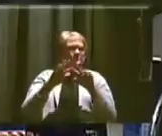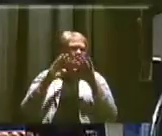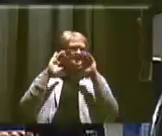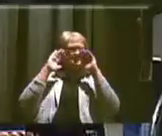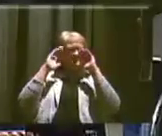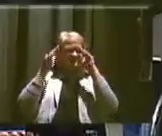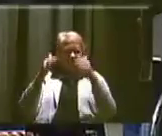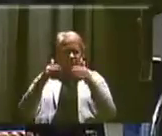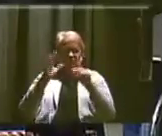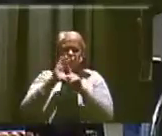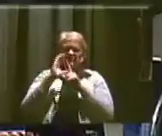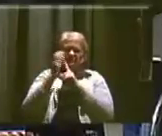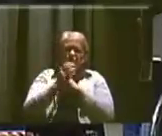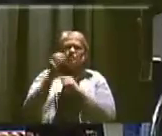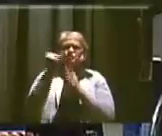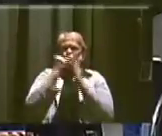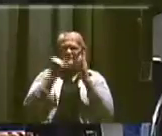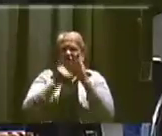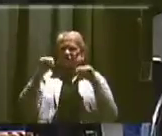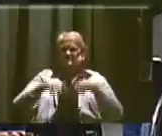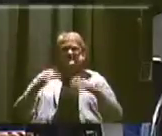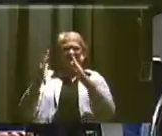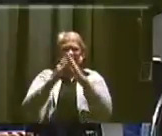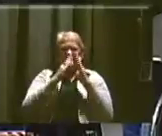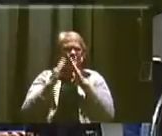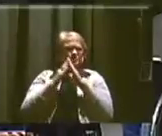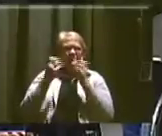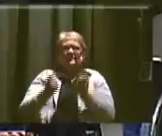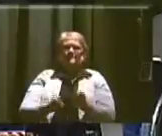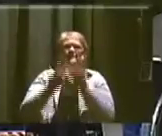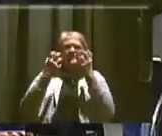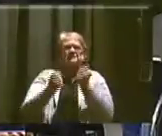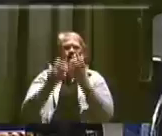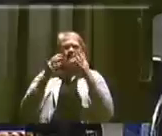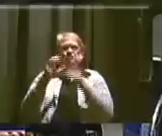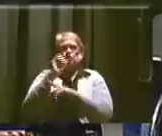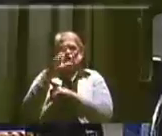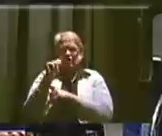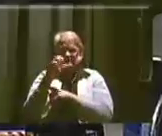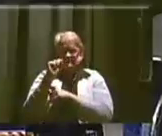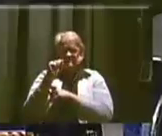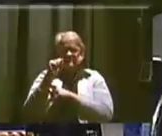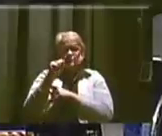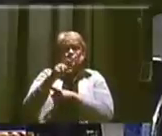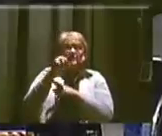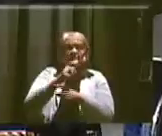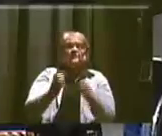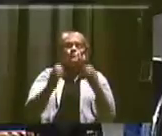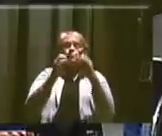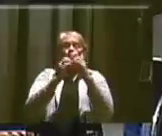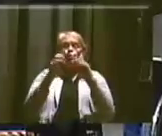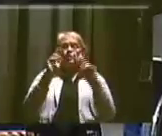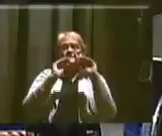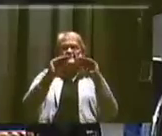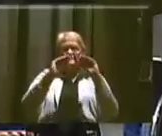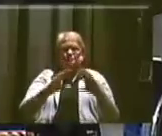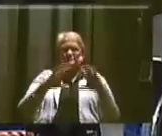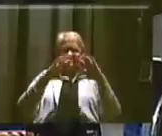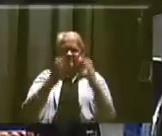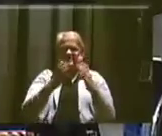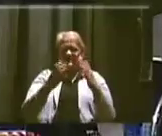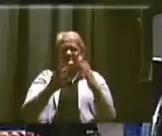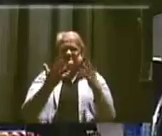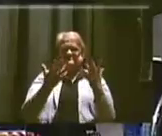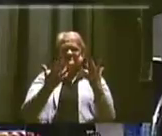have a culture of arts in this community. We need more teachers in our classrooms. I really